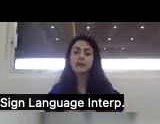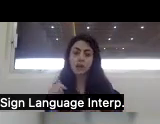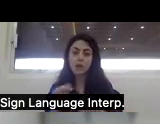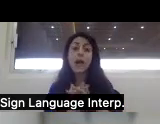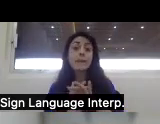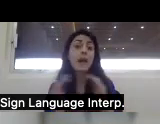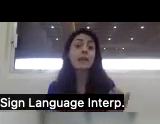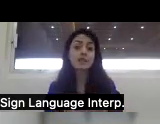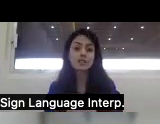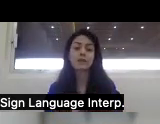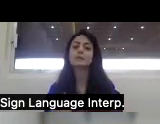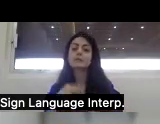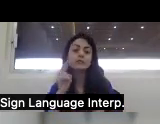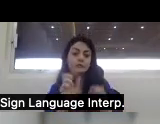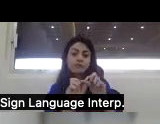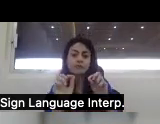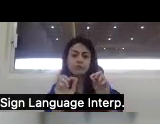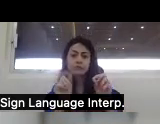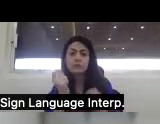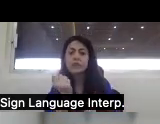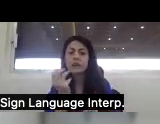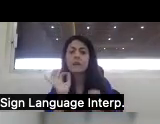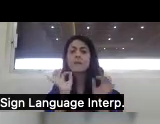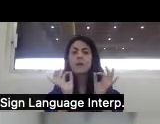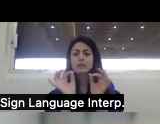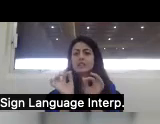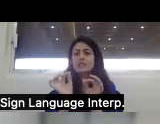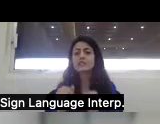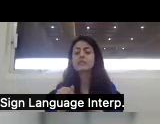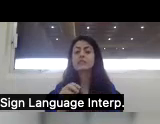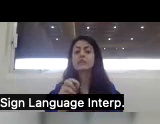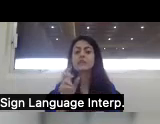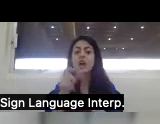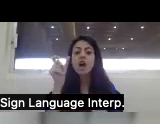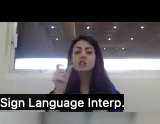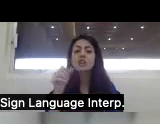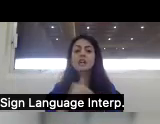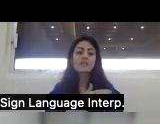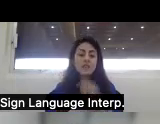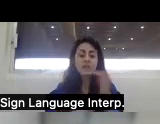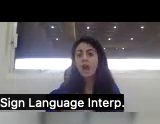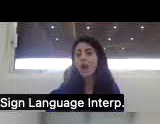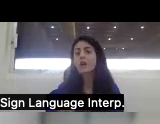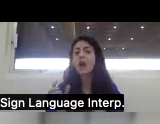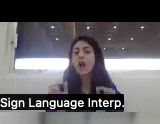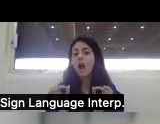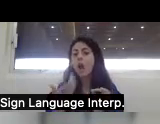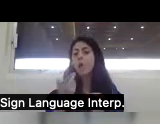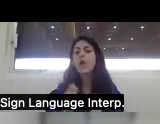on the left-hand side, you see persons with disabilities overall in the world are only 1 in